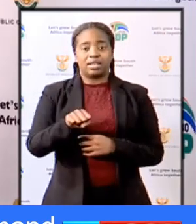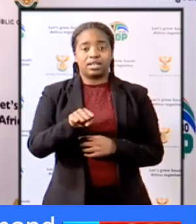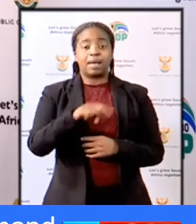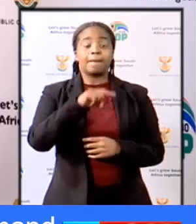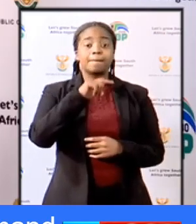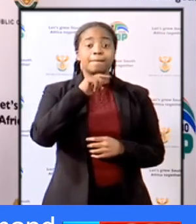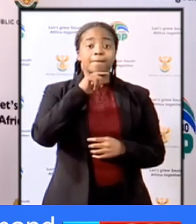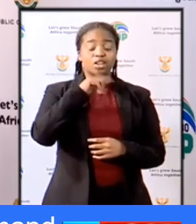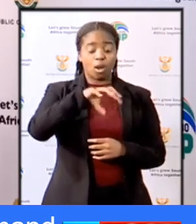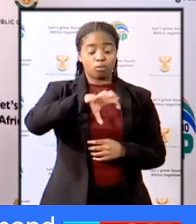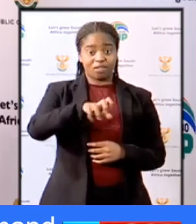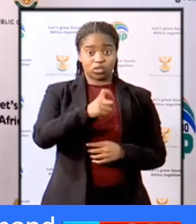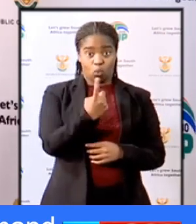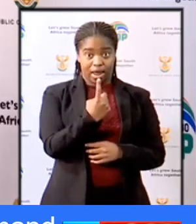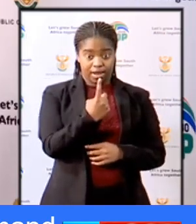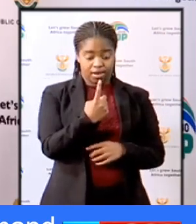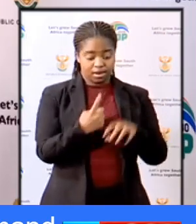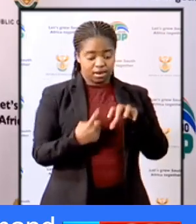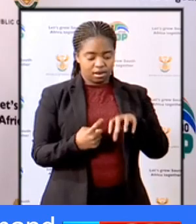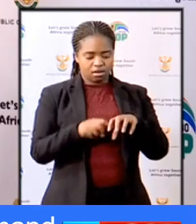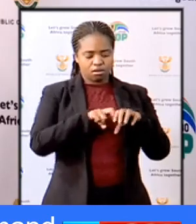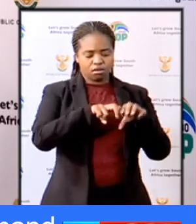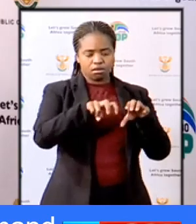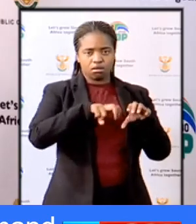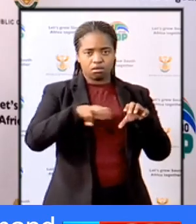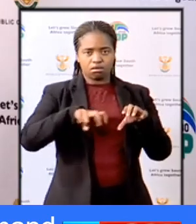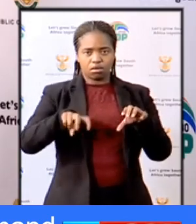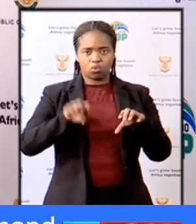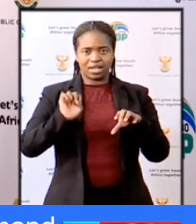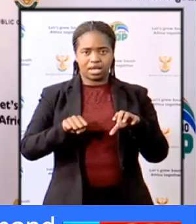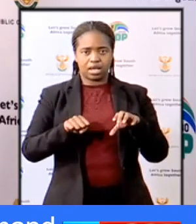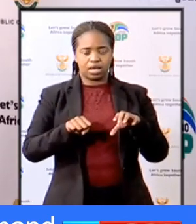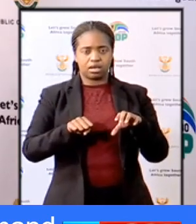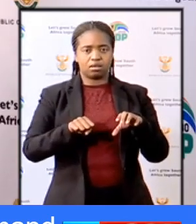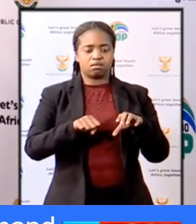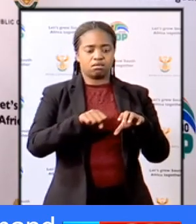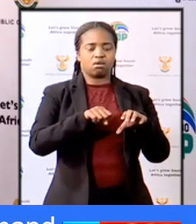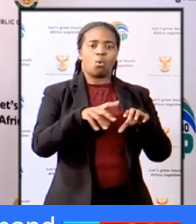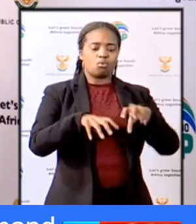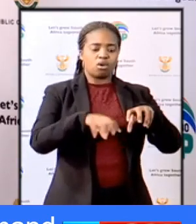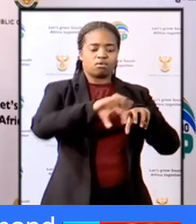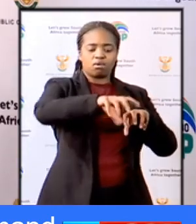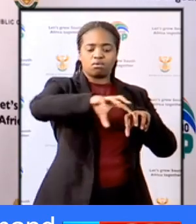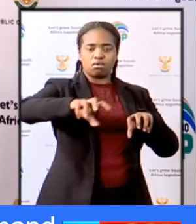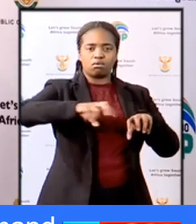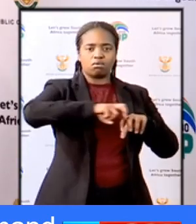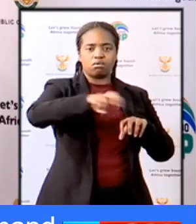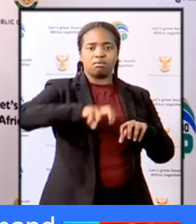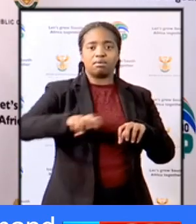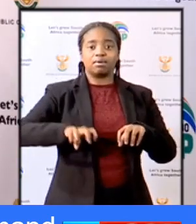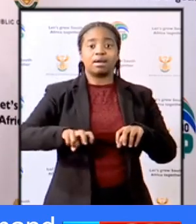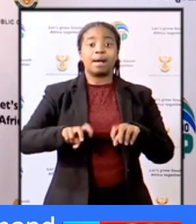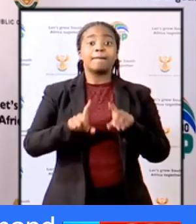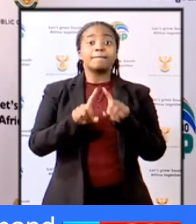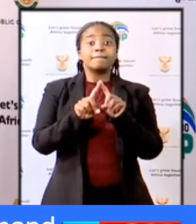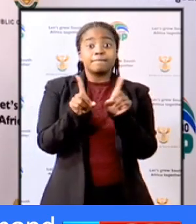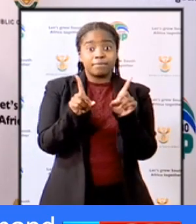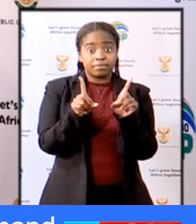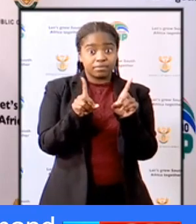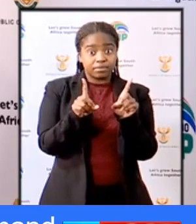kwenye i-district baye kwenye, bahambe provinsini ngaphandle uma kuyindawo